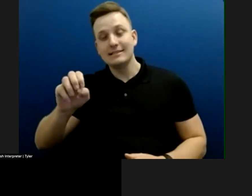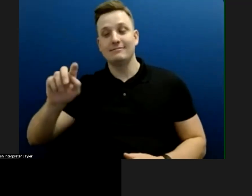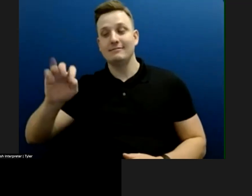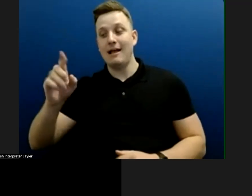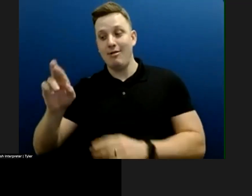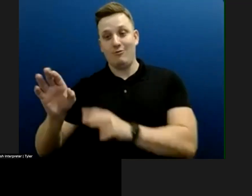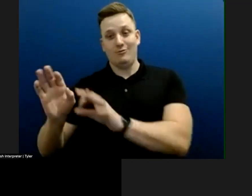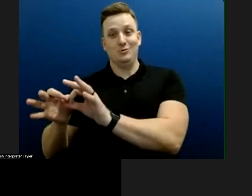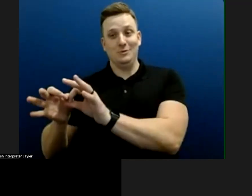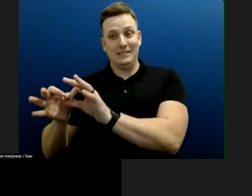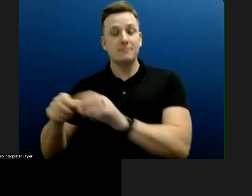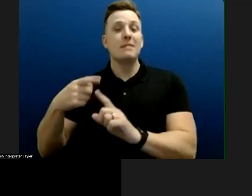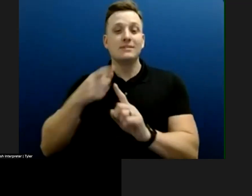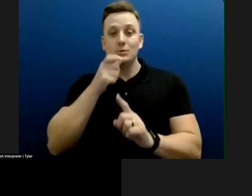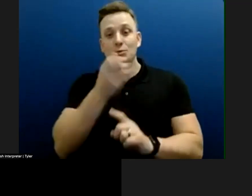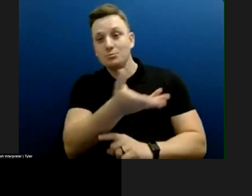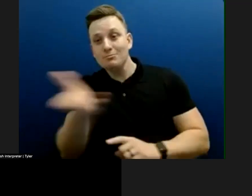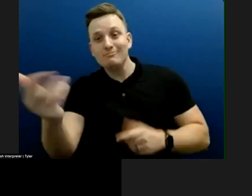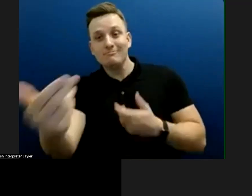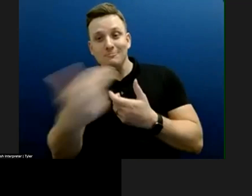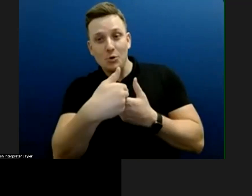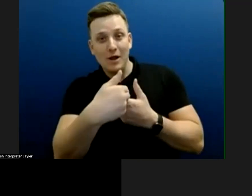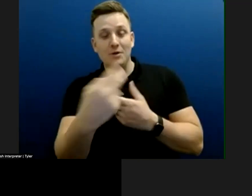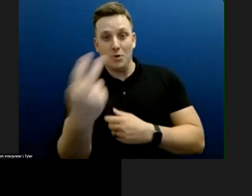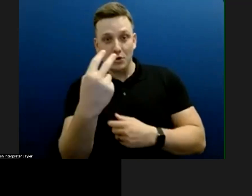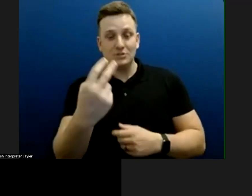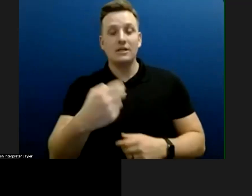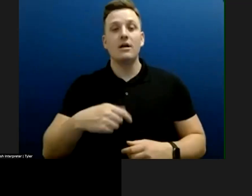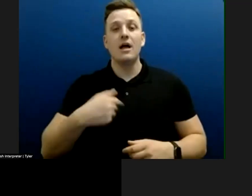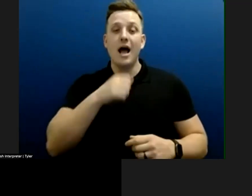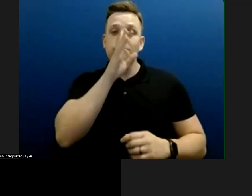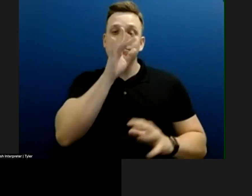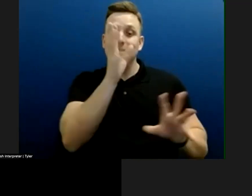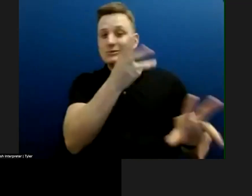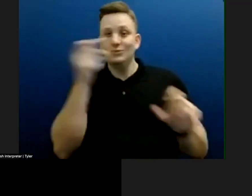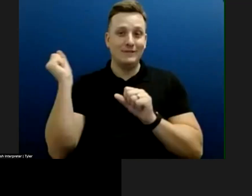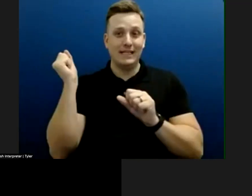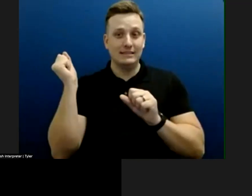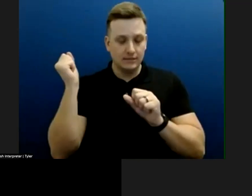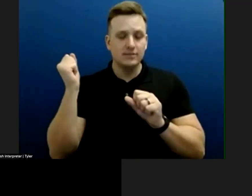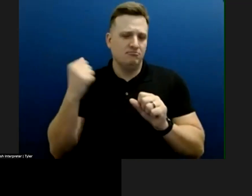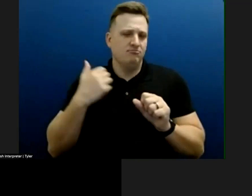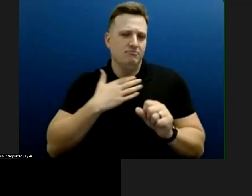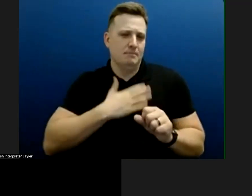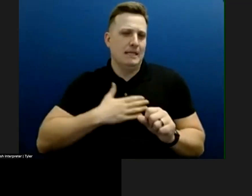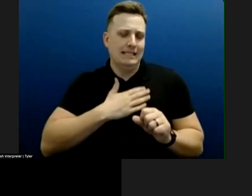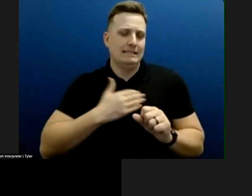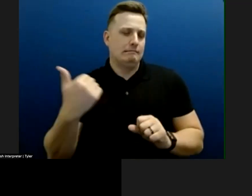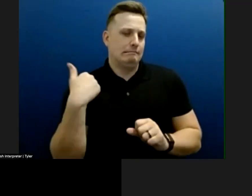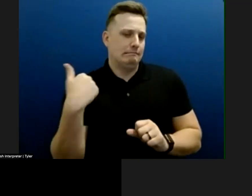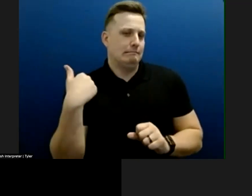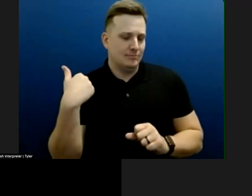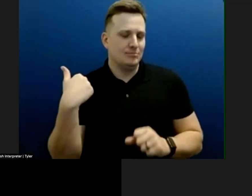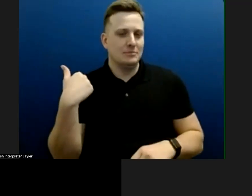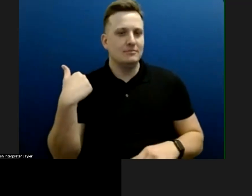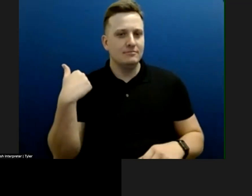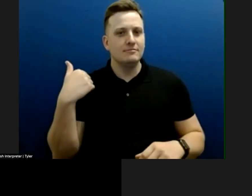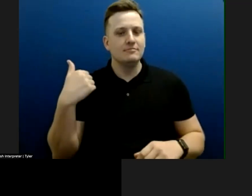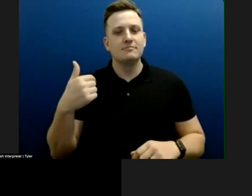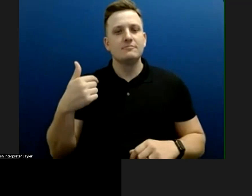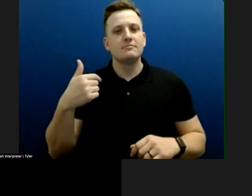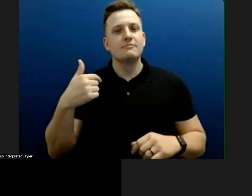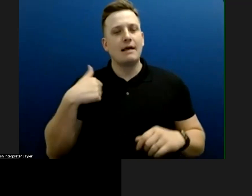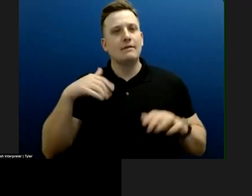interpreting, and for all of you, if I'm going too fast at any one time, then just remind me to